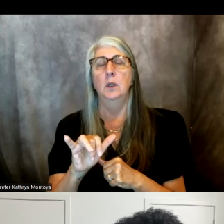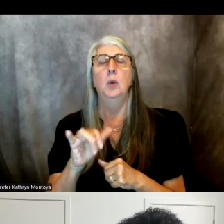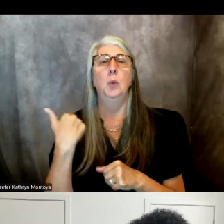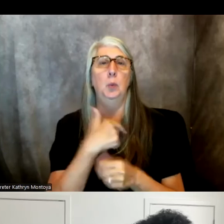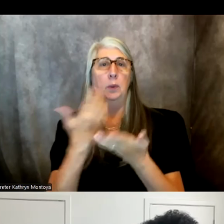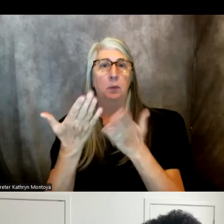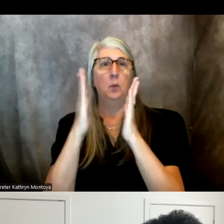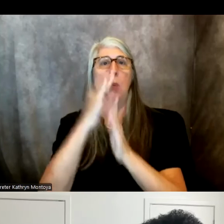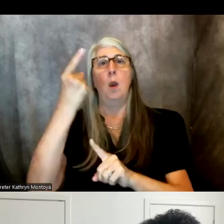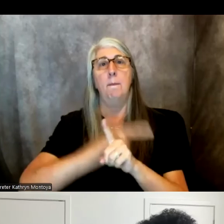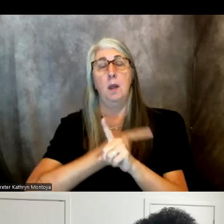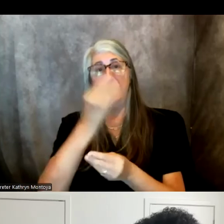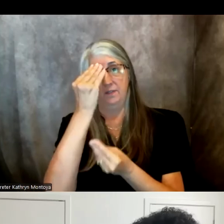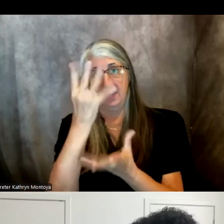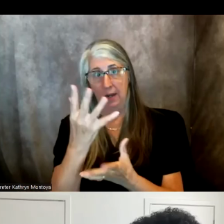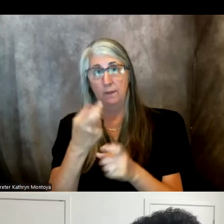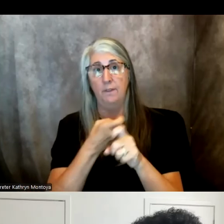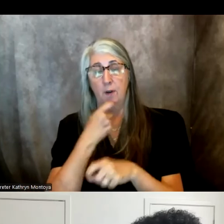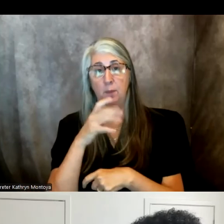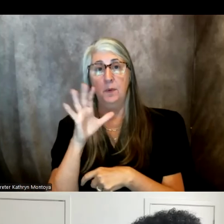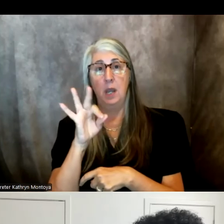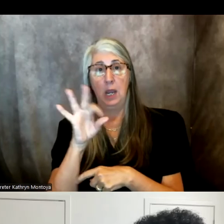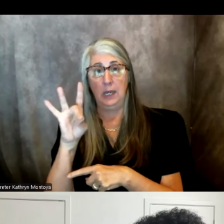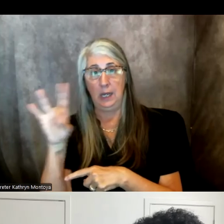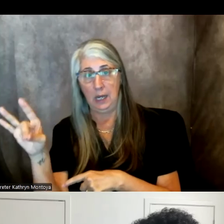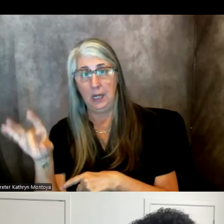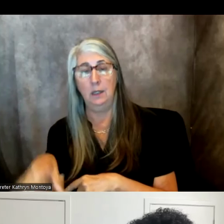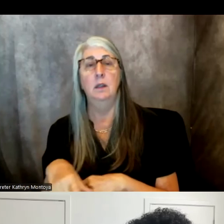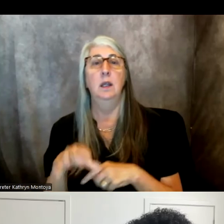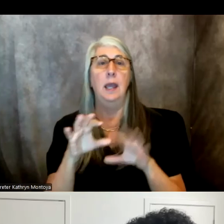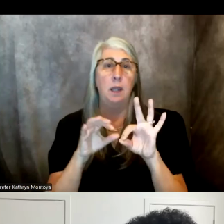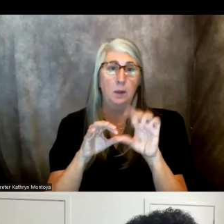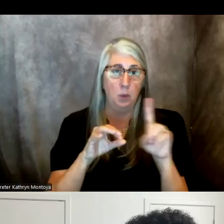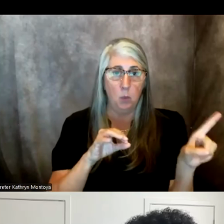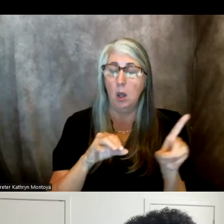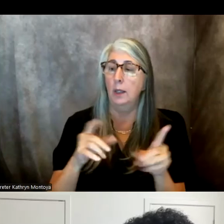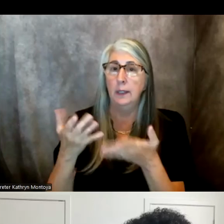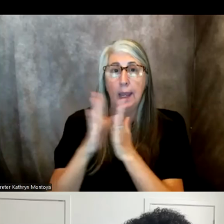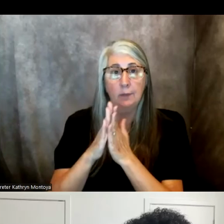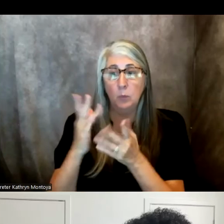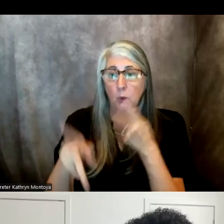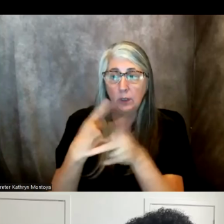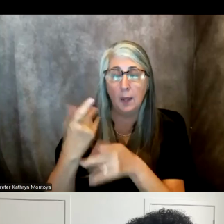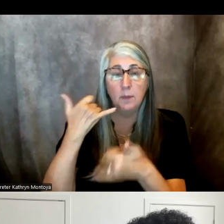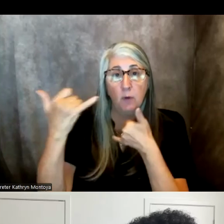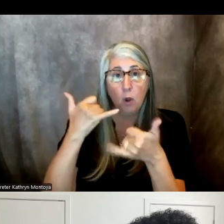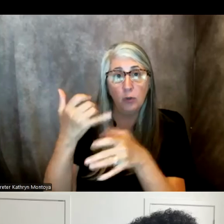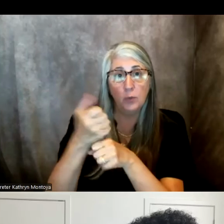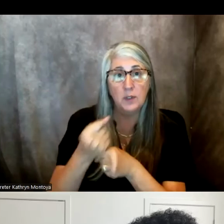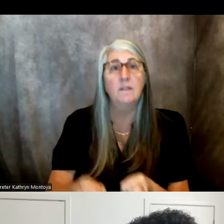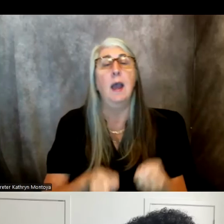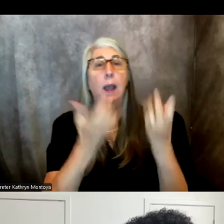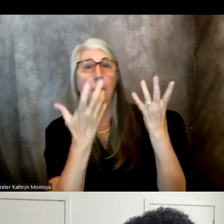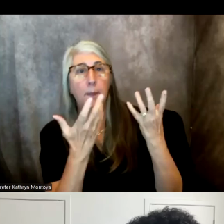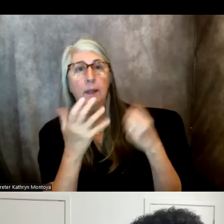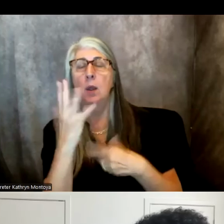988. And on the 988 side, looking at what kind of calls do you currently receive, and at what volume, and what percentage of calls